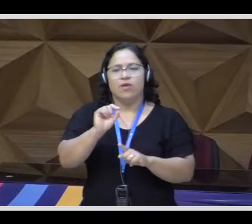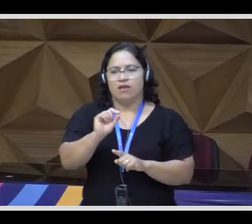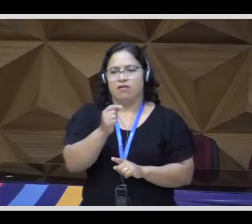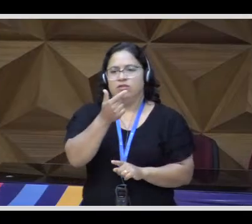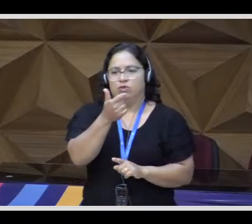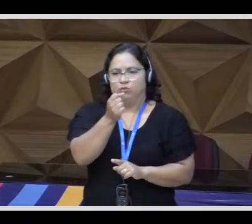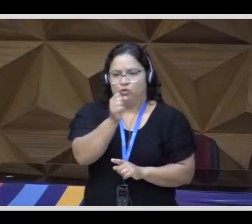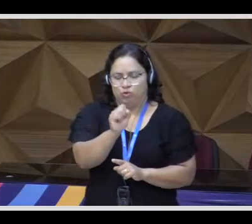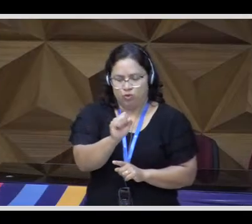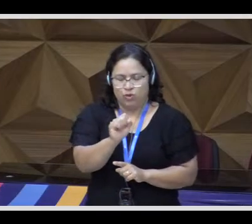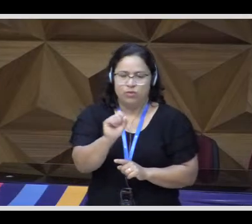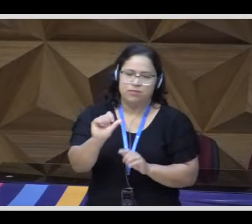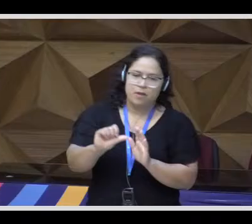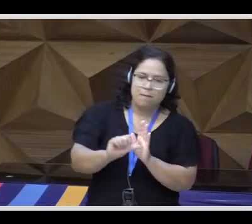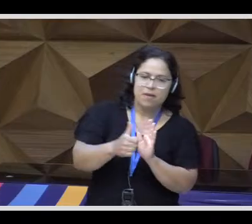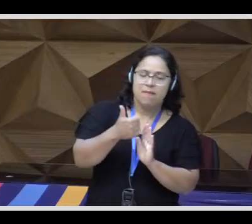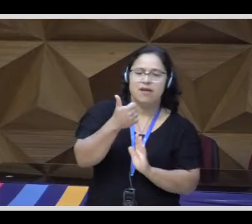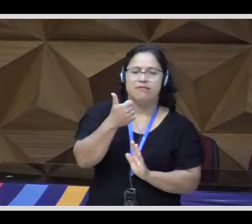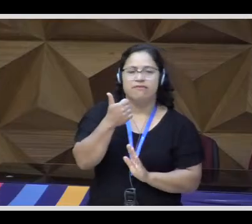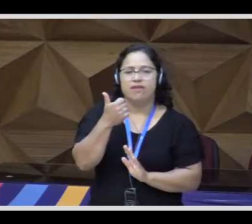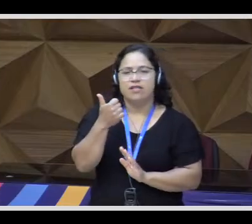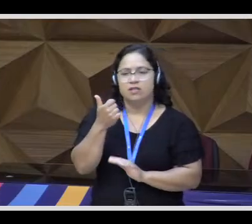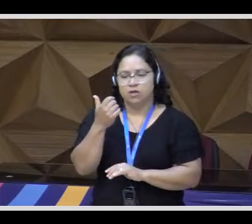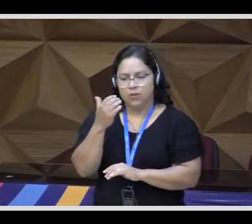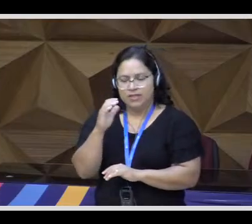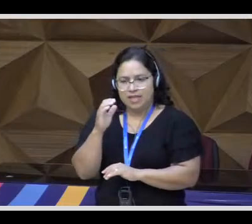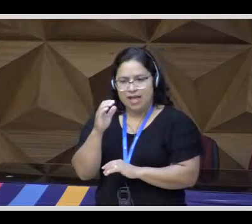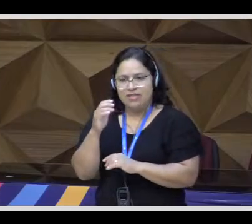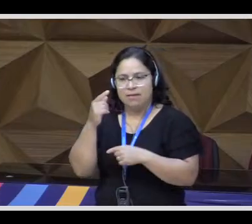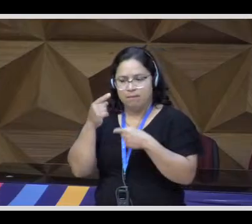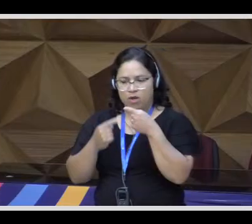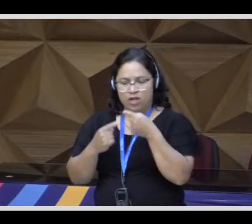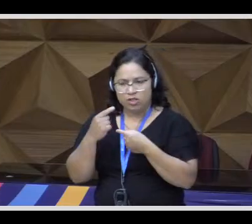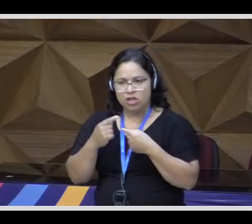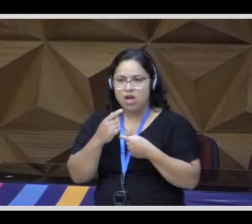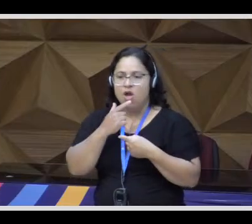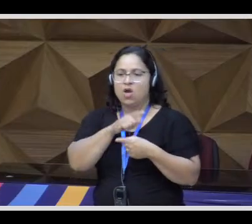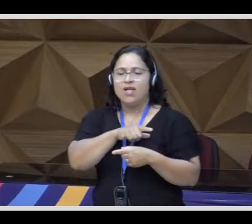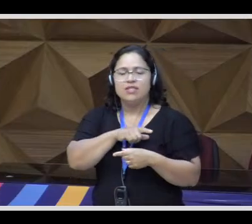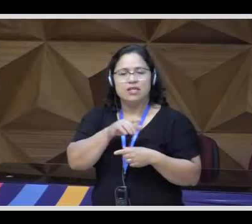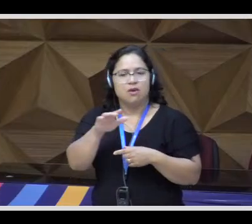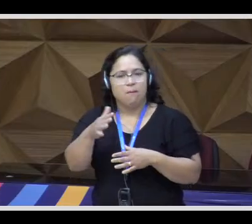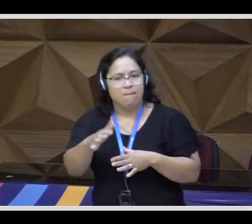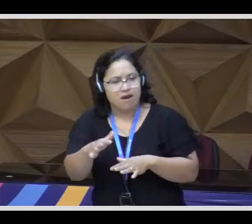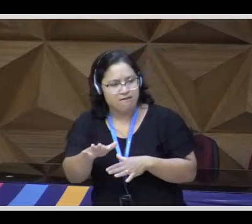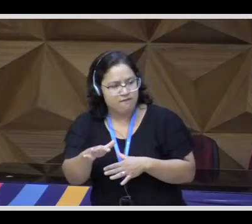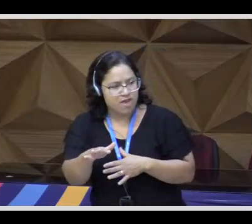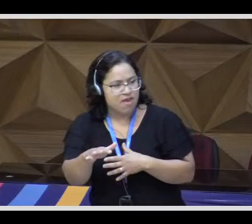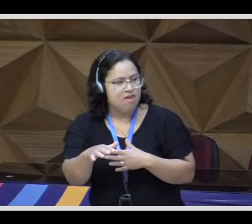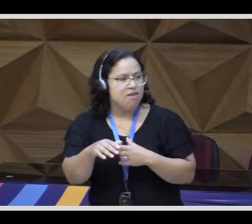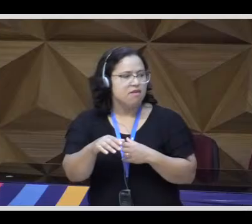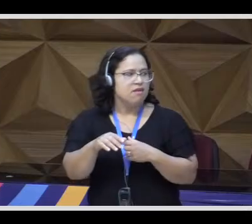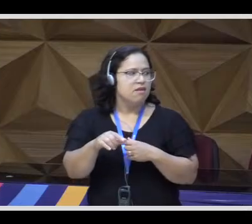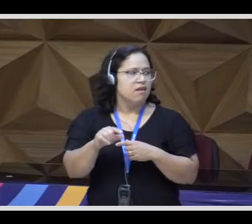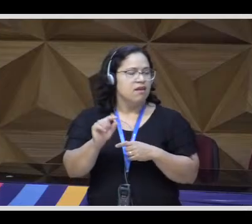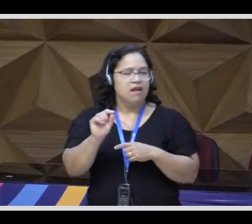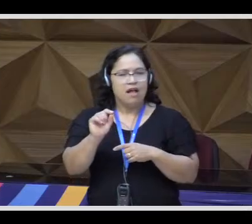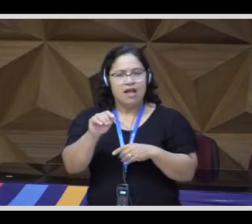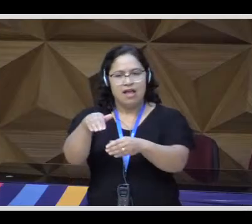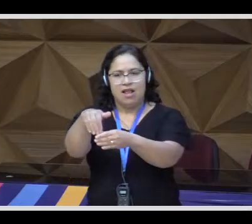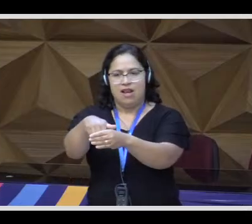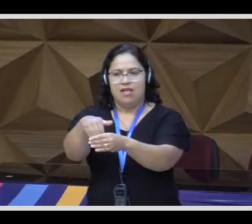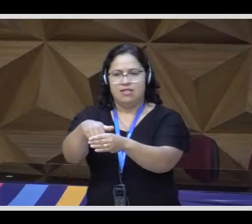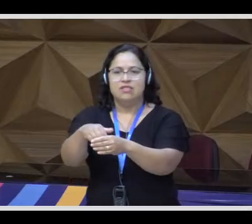time, a political scientist was able to predict legislative elections. Because in